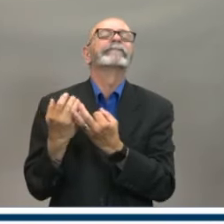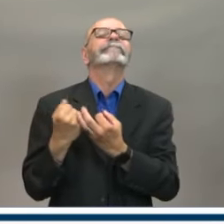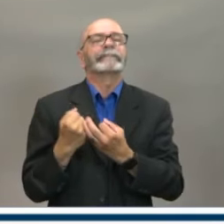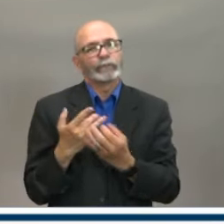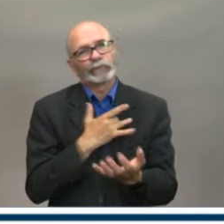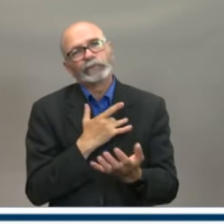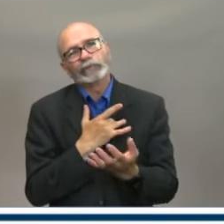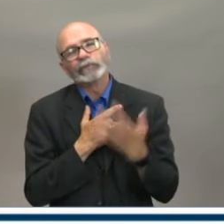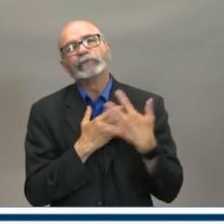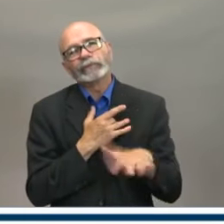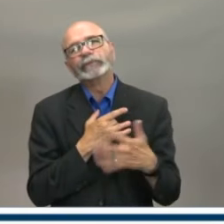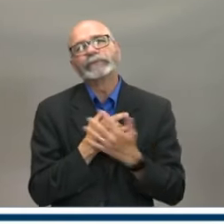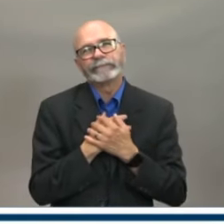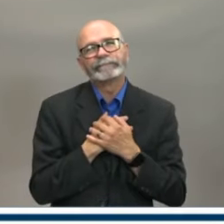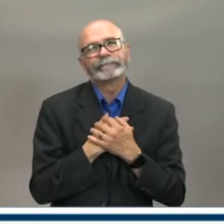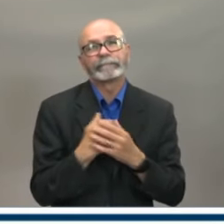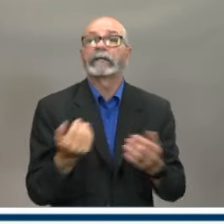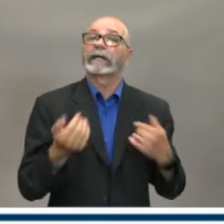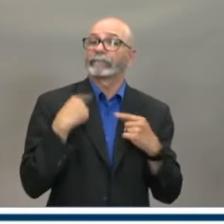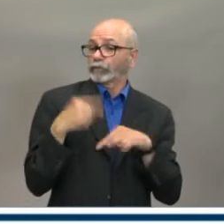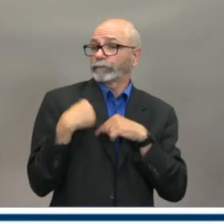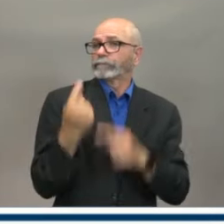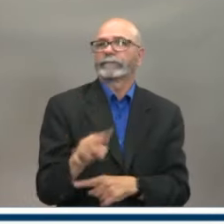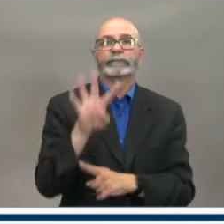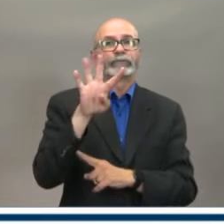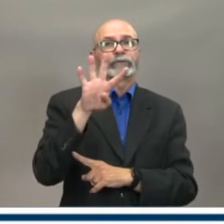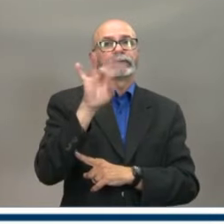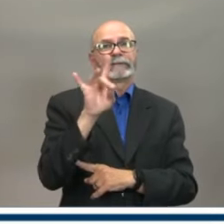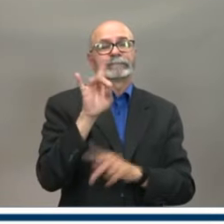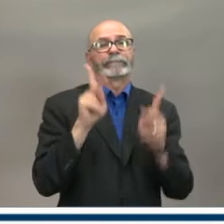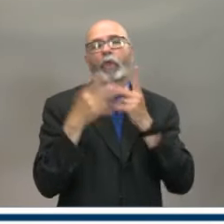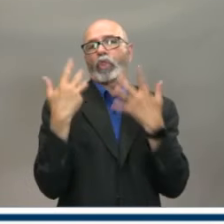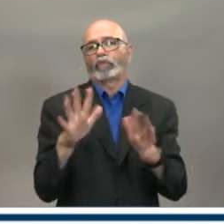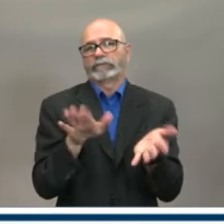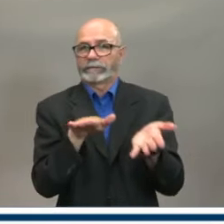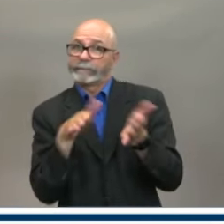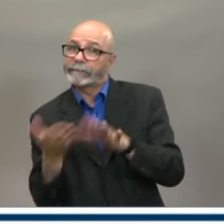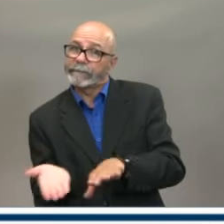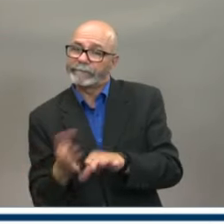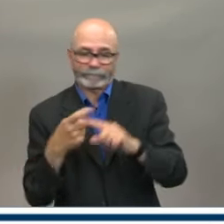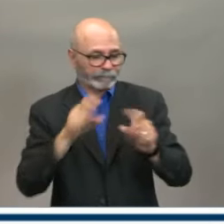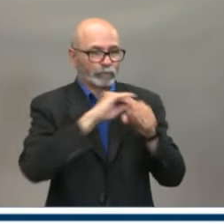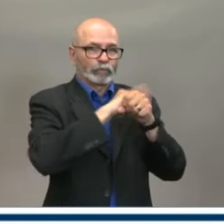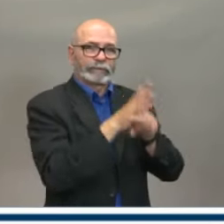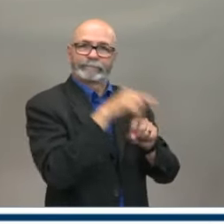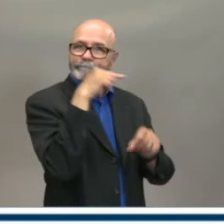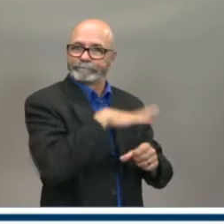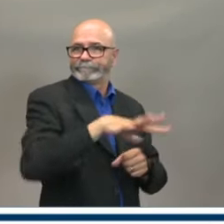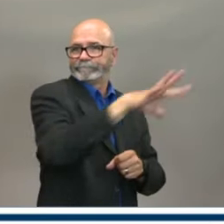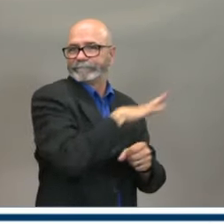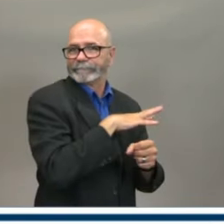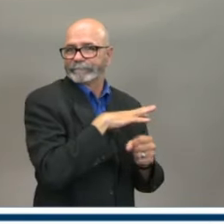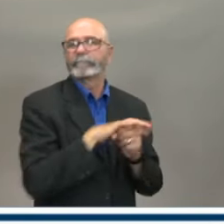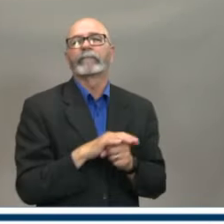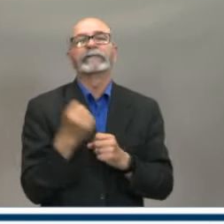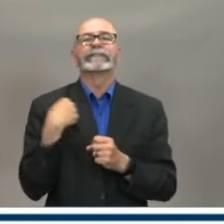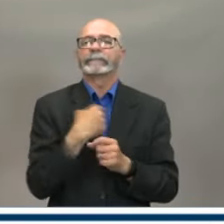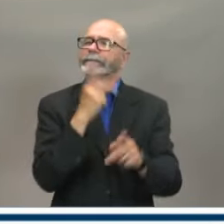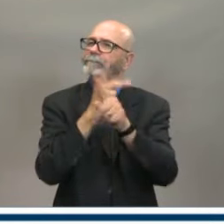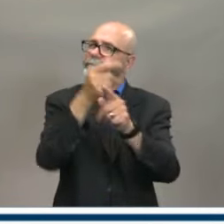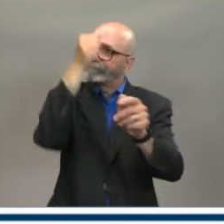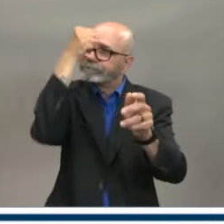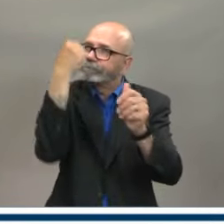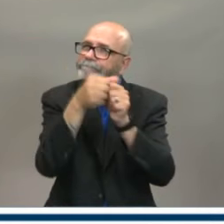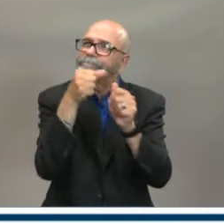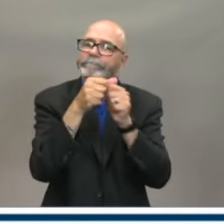have 48 Nova Scotians who have died due to COVID-19, and that continues to be a reminder of how serious this disease can be and